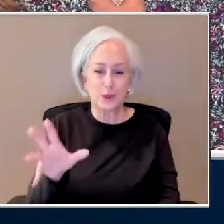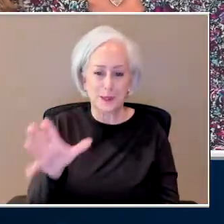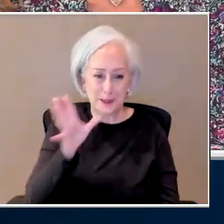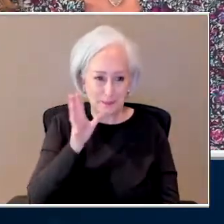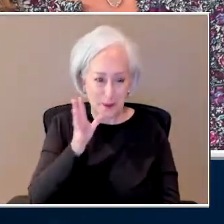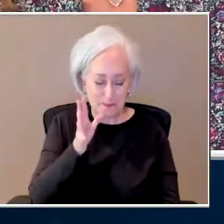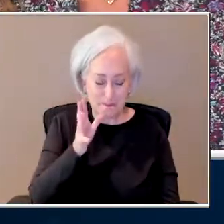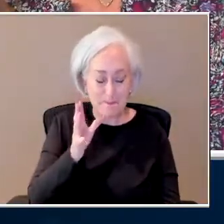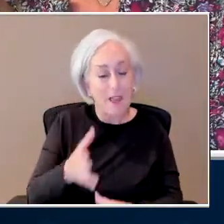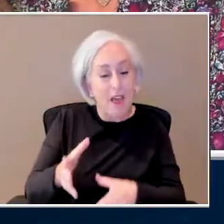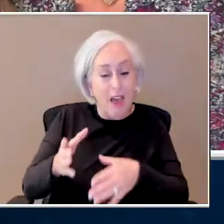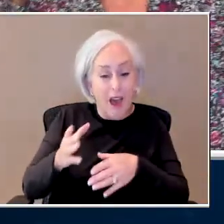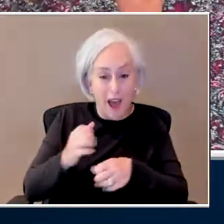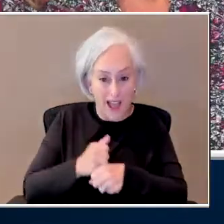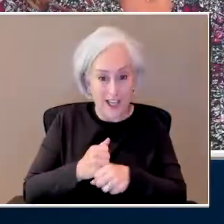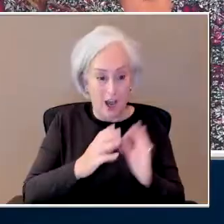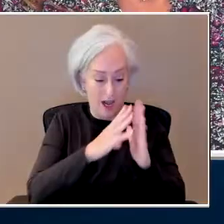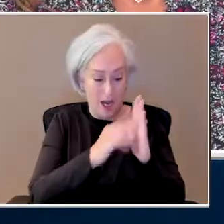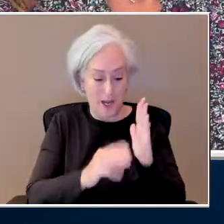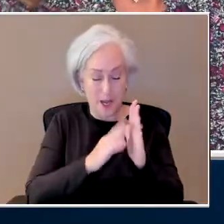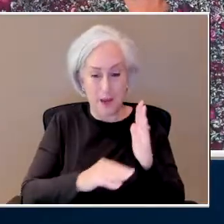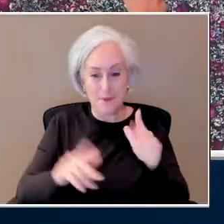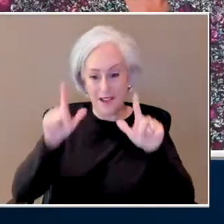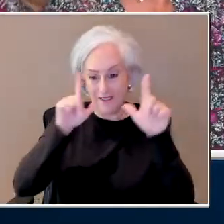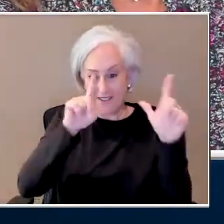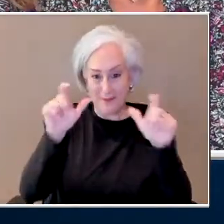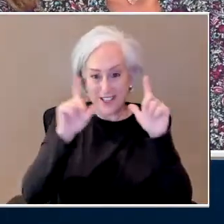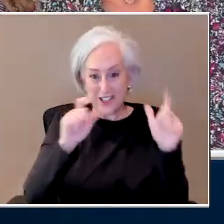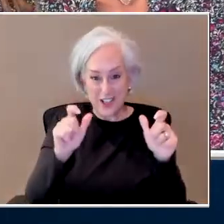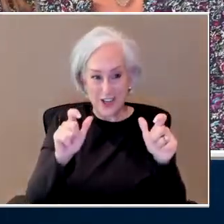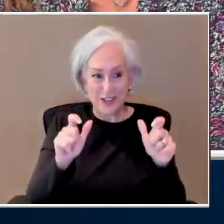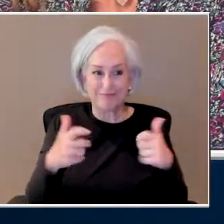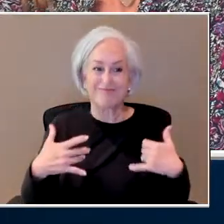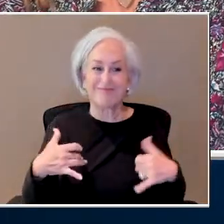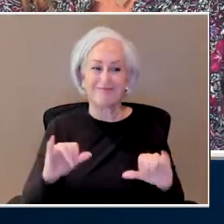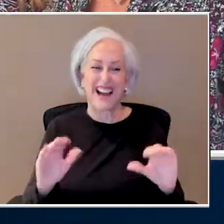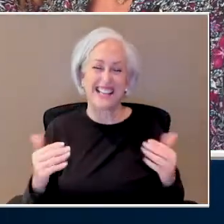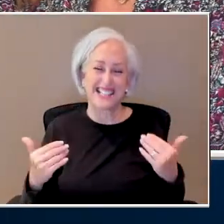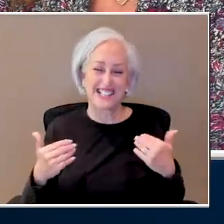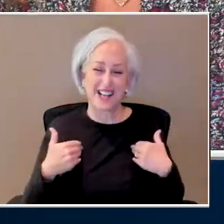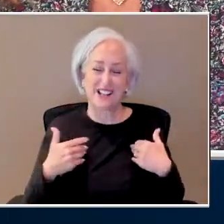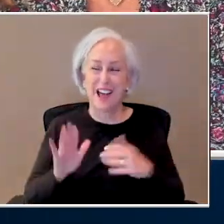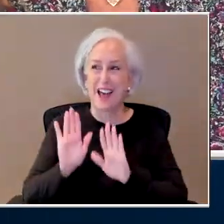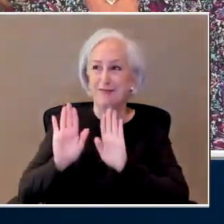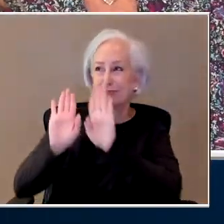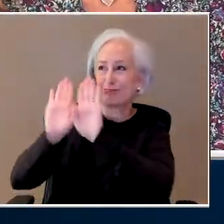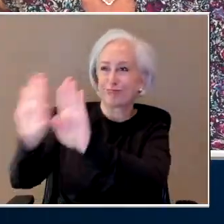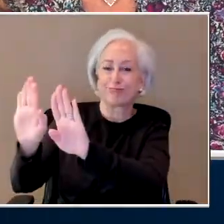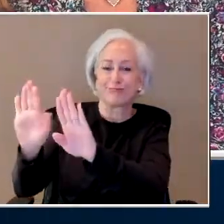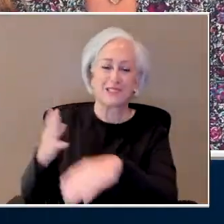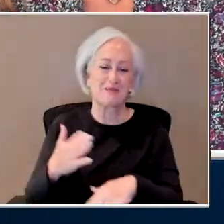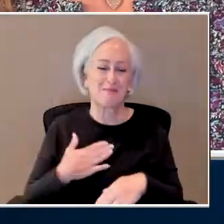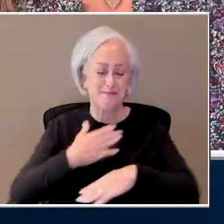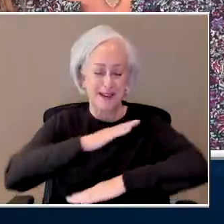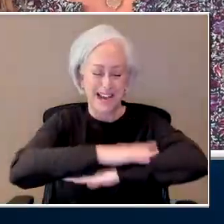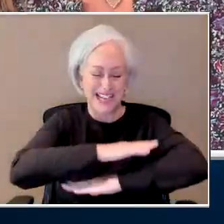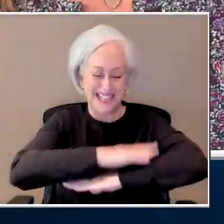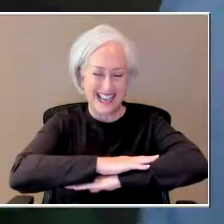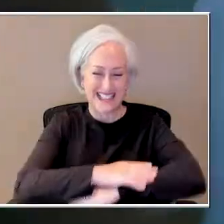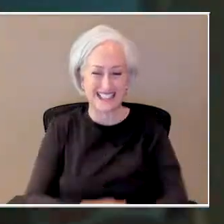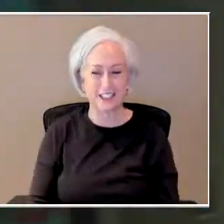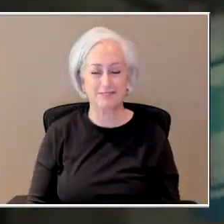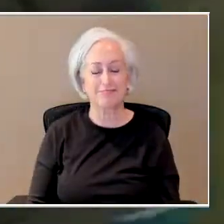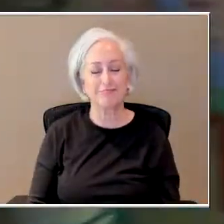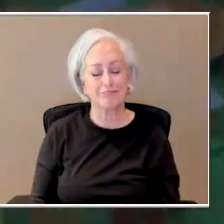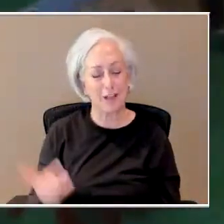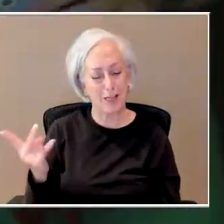their photo shoot, and I do still have them hanging at my desk. A special bond they have.